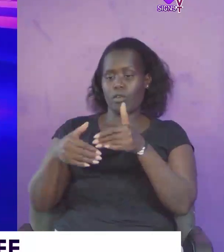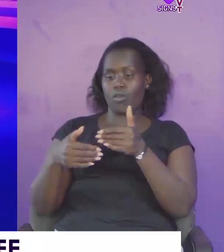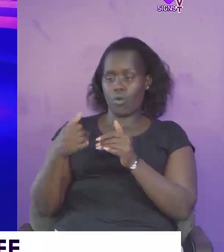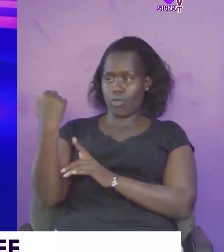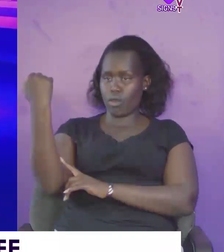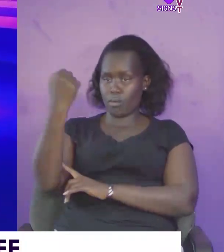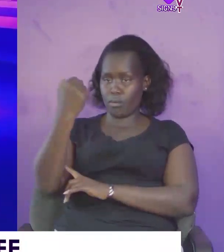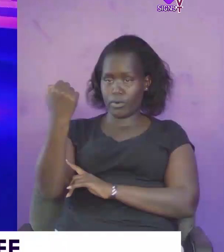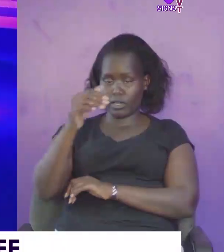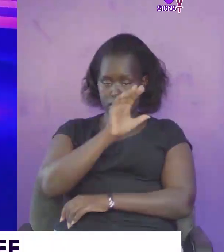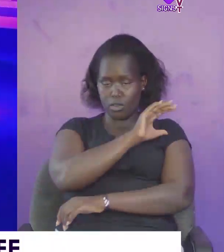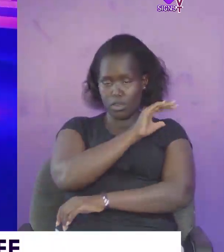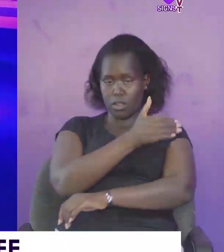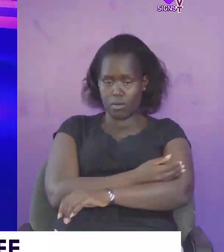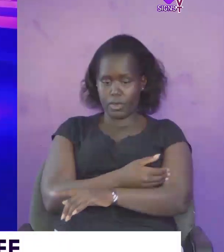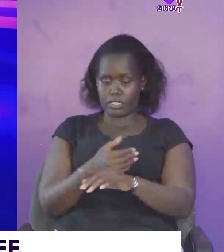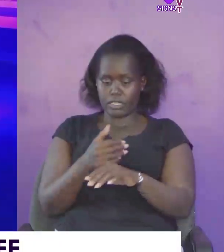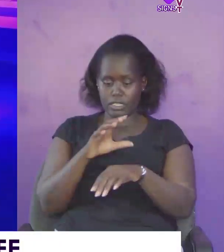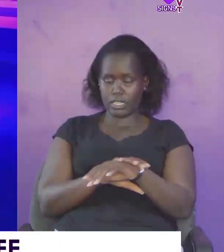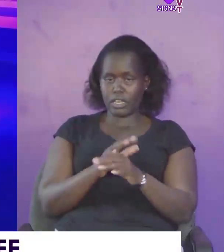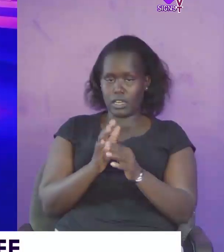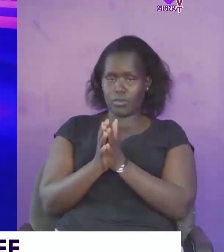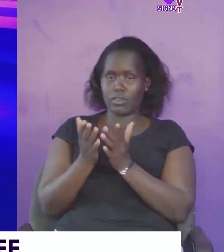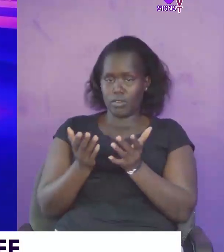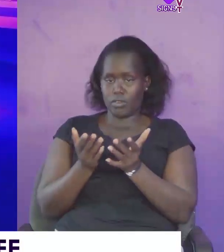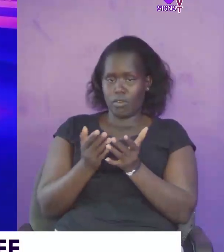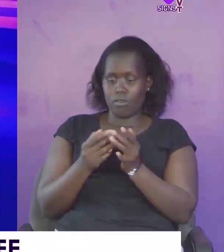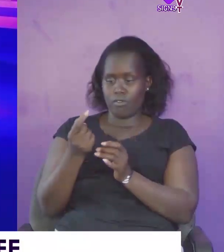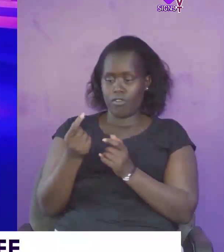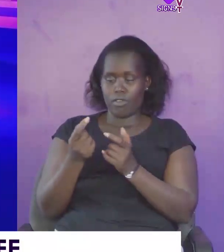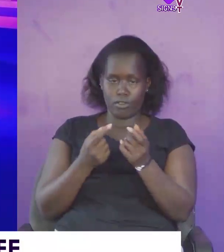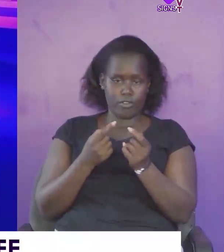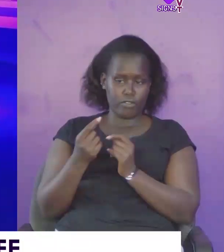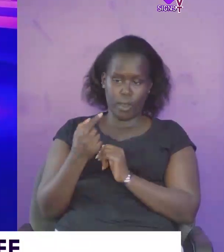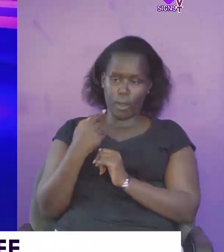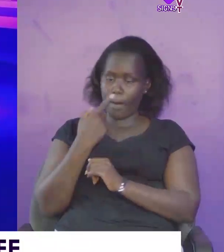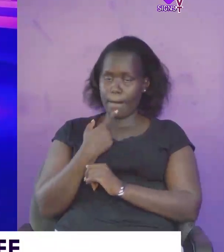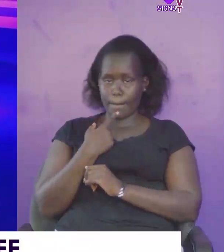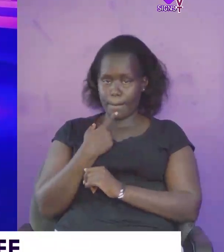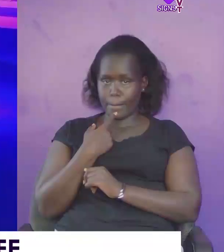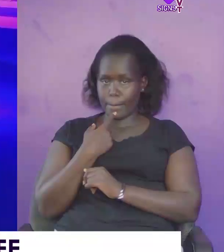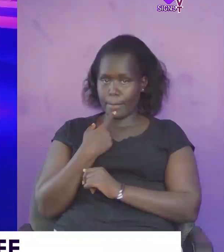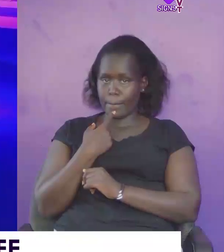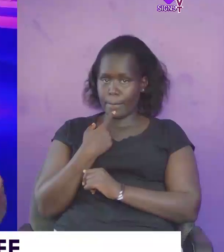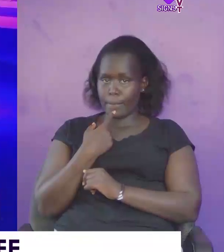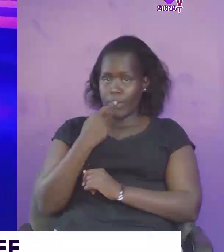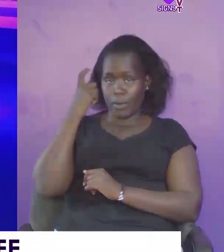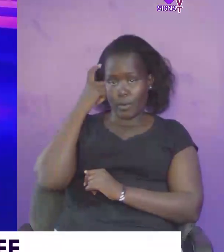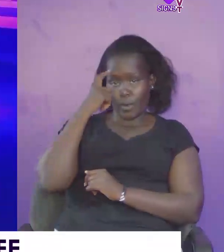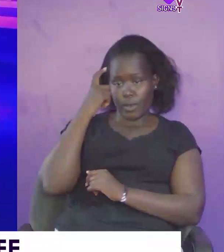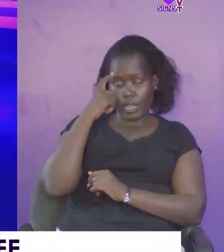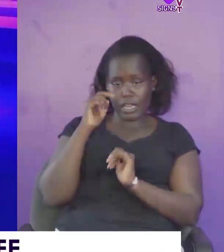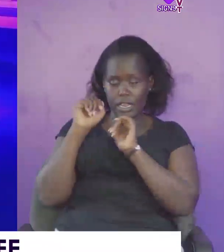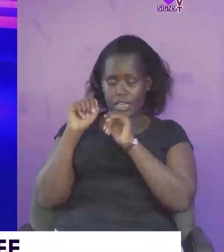power is hijacked by by a few who by a few who think that they